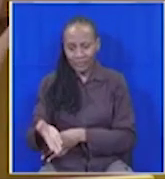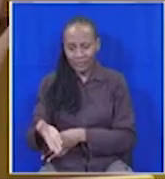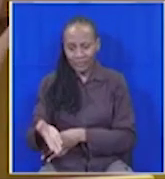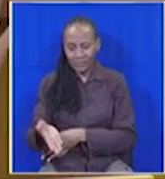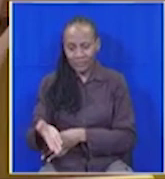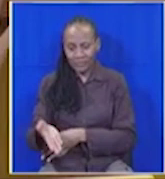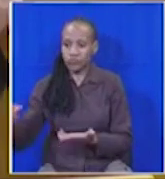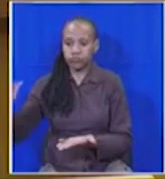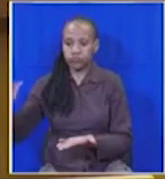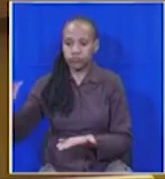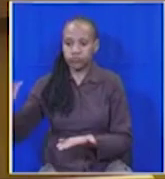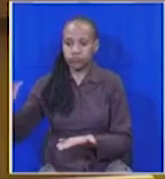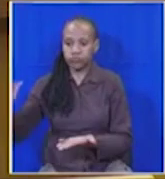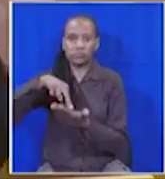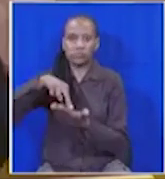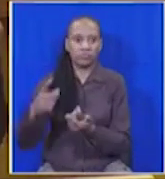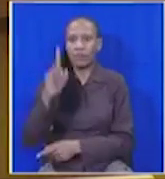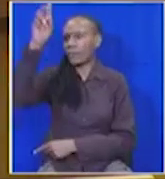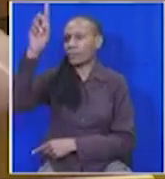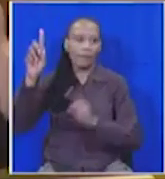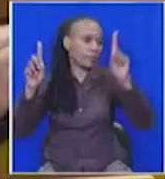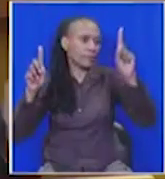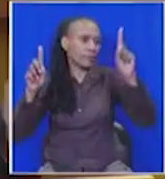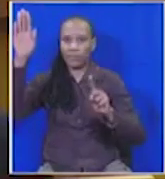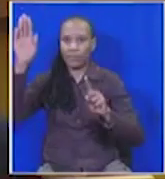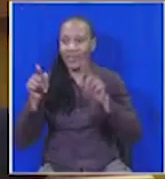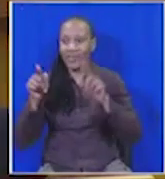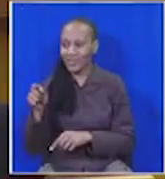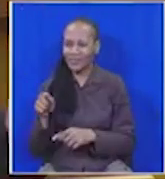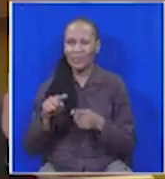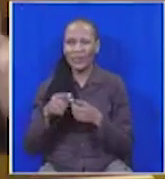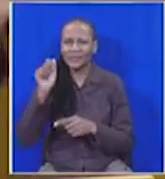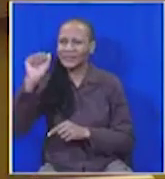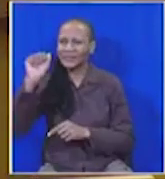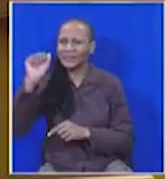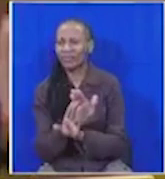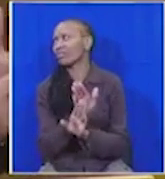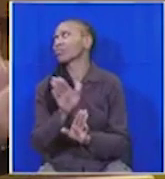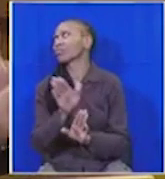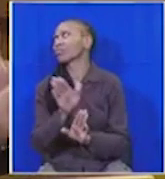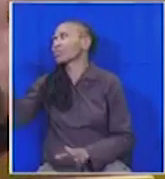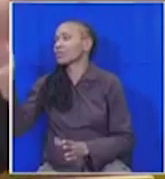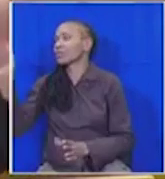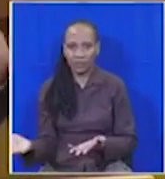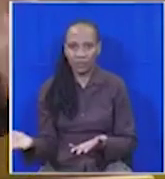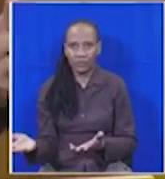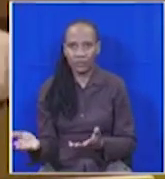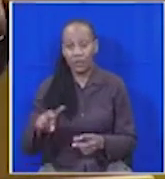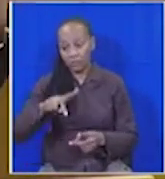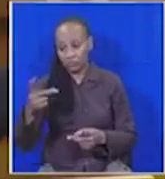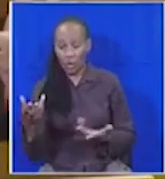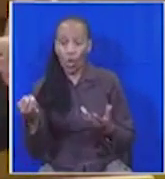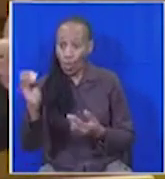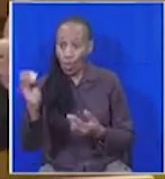up and down on the basis of a point of order, which is completely not a point of order, and secondly, alternatively, they